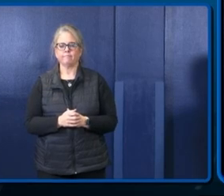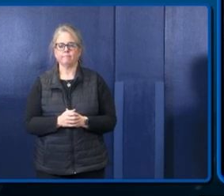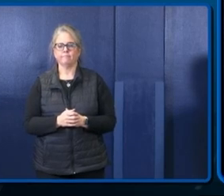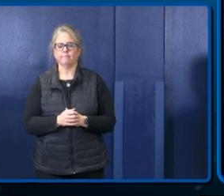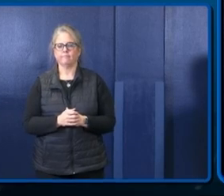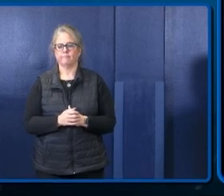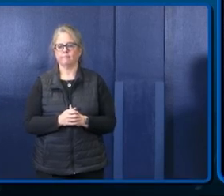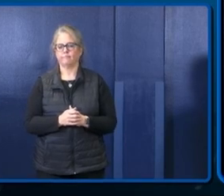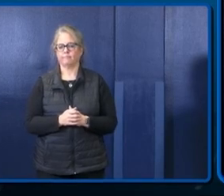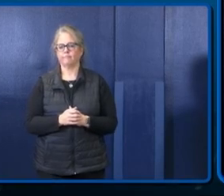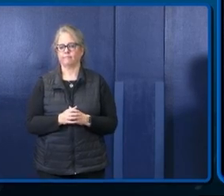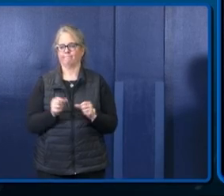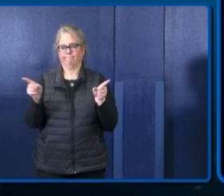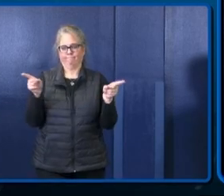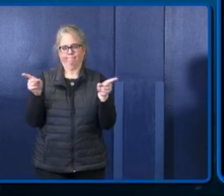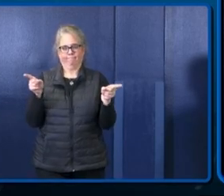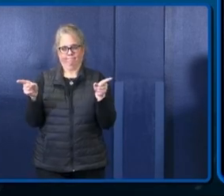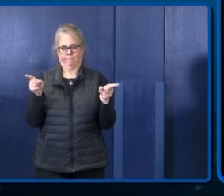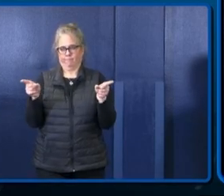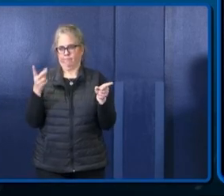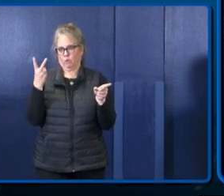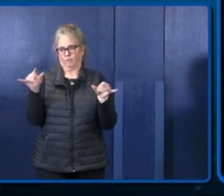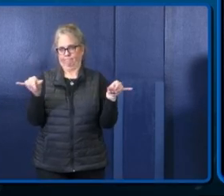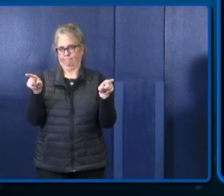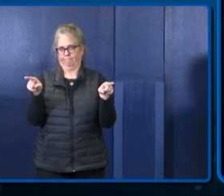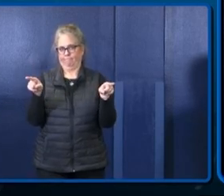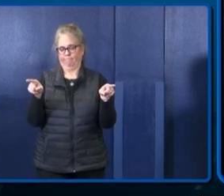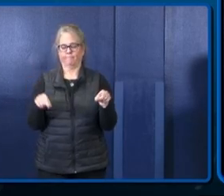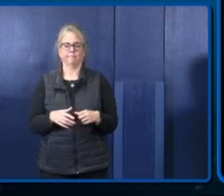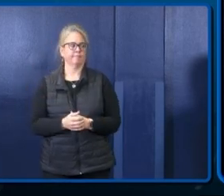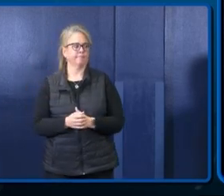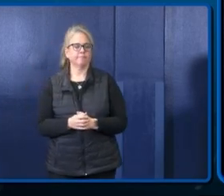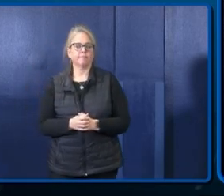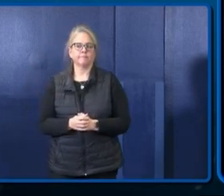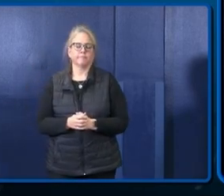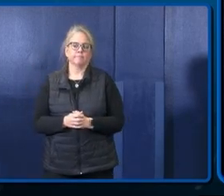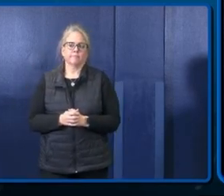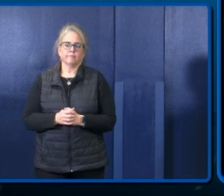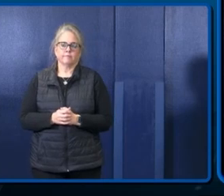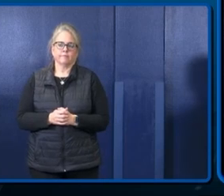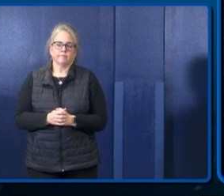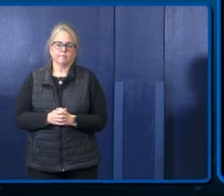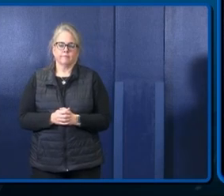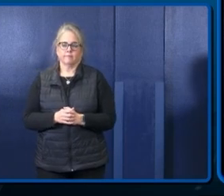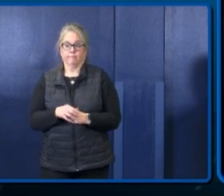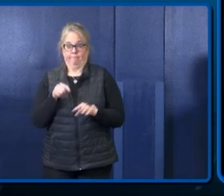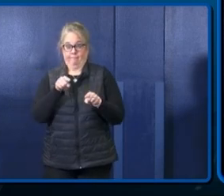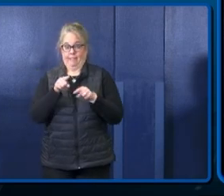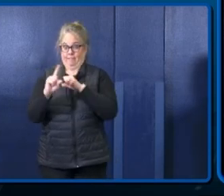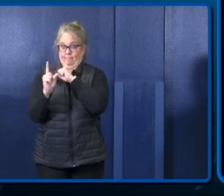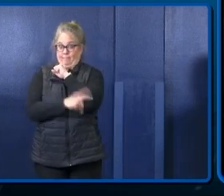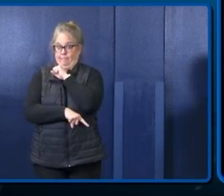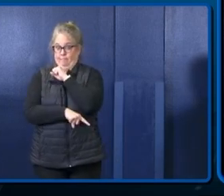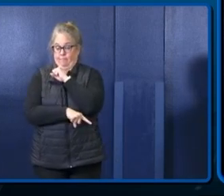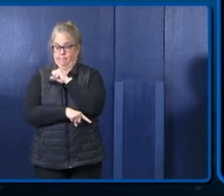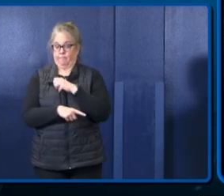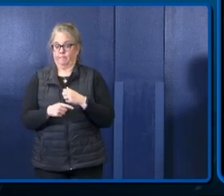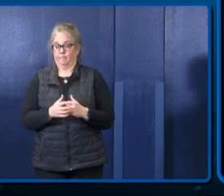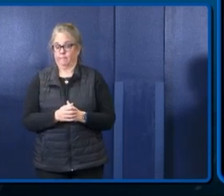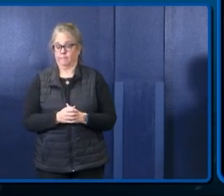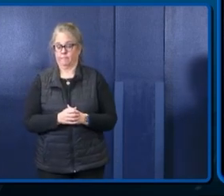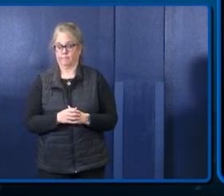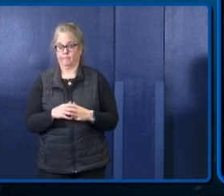well. Those are less than life in prison without parole, but they do carry with them up to a very significant